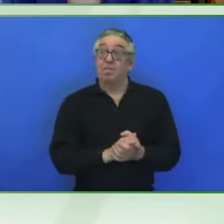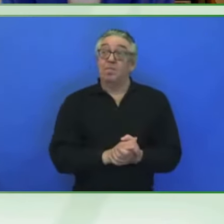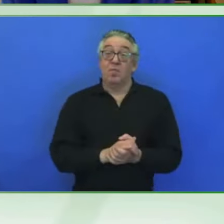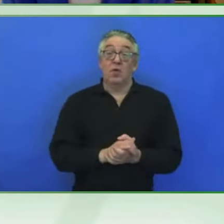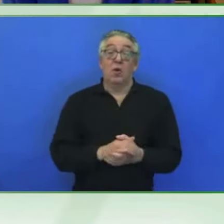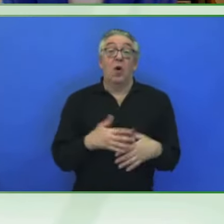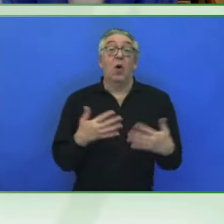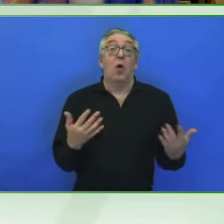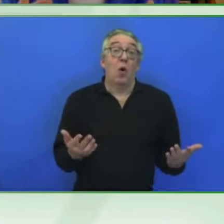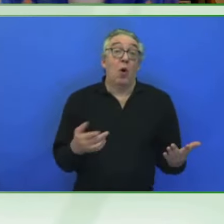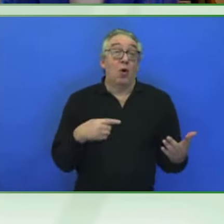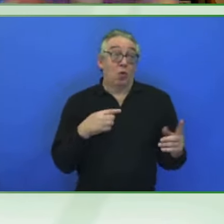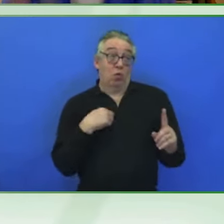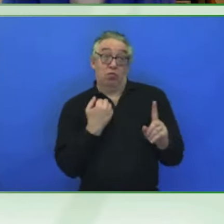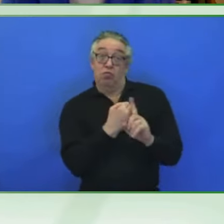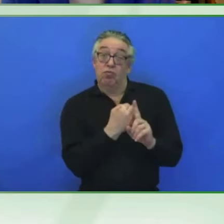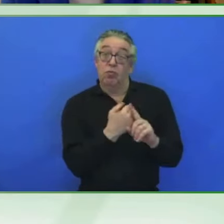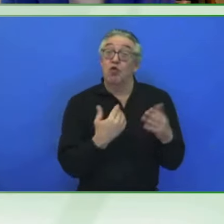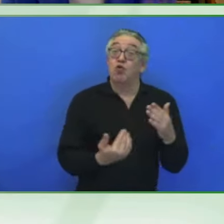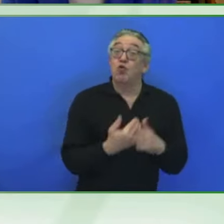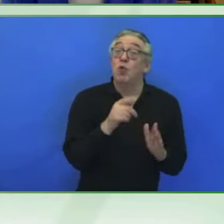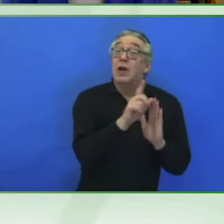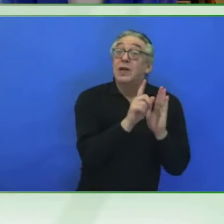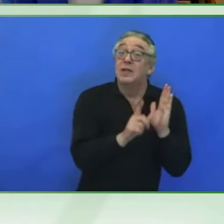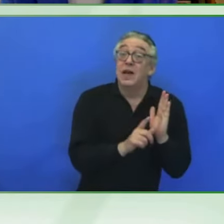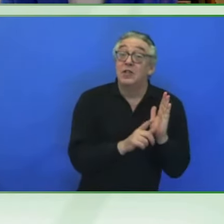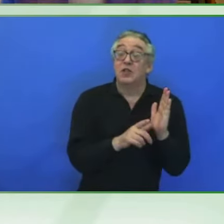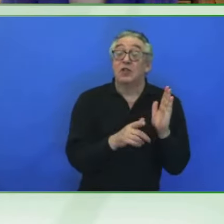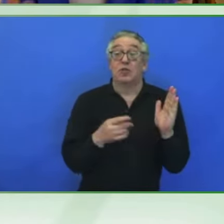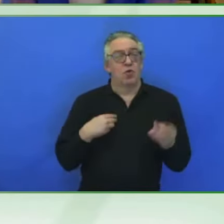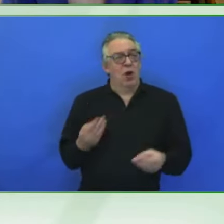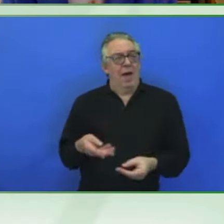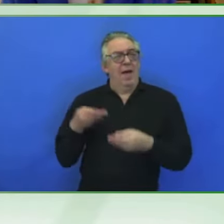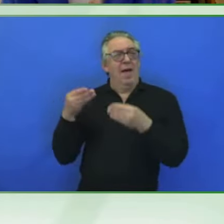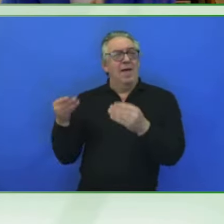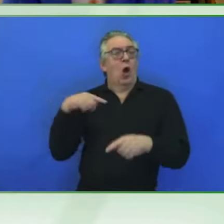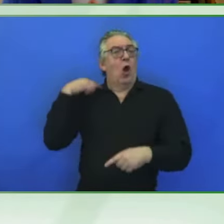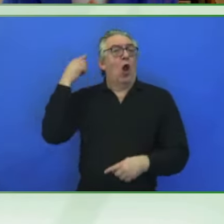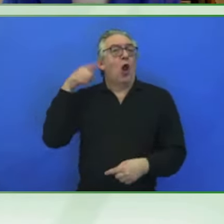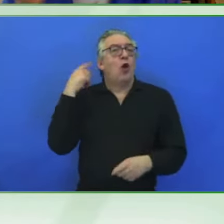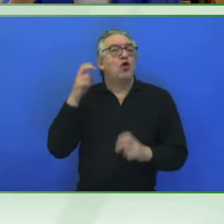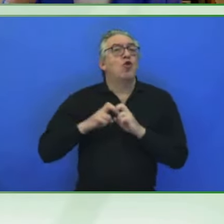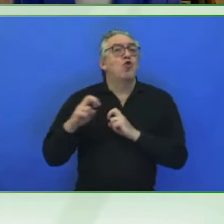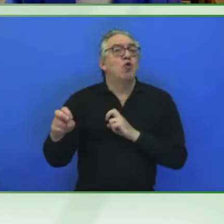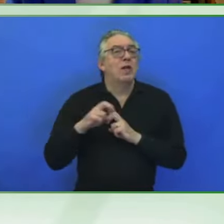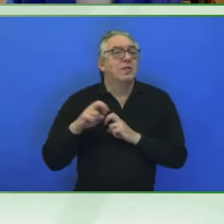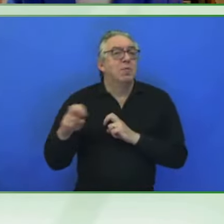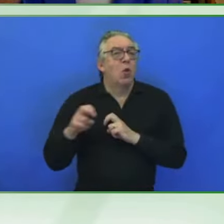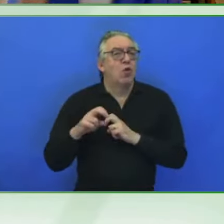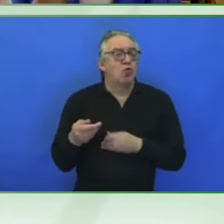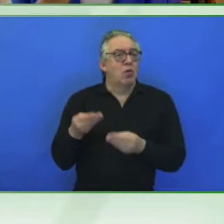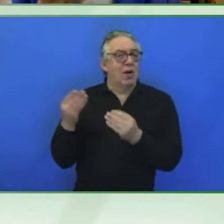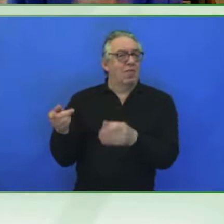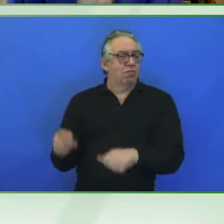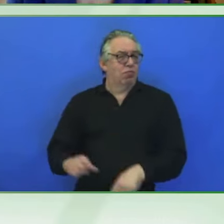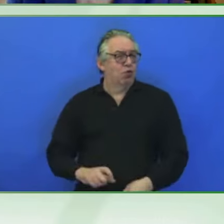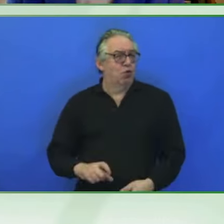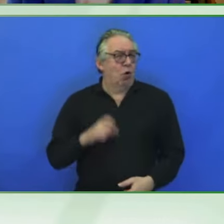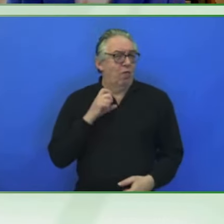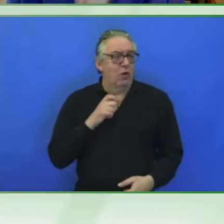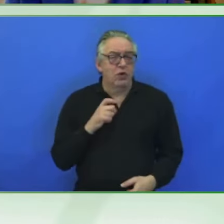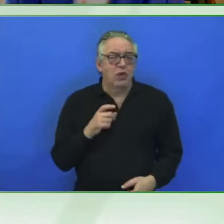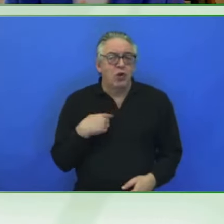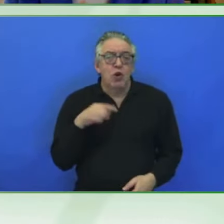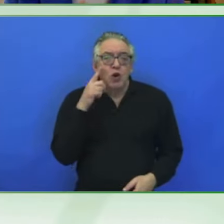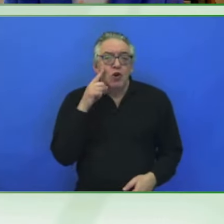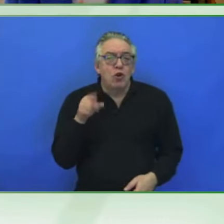best practice. We give them confidence in thinking about things. Can I just check you've actually moved on to the next slide, because I'm not seeing it